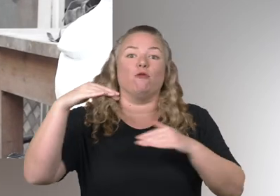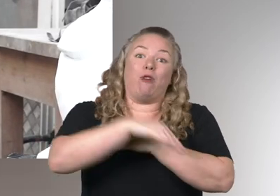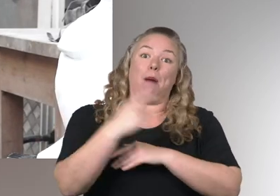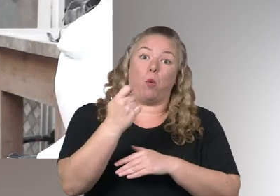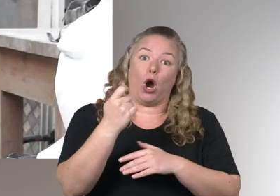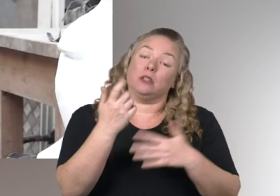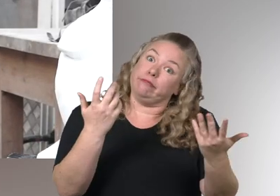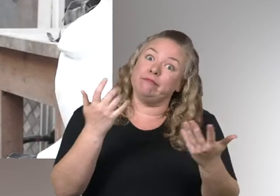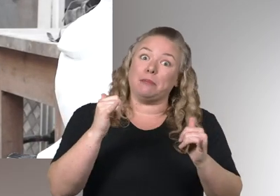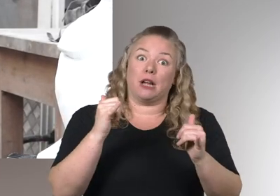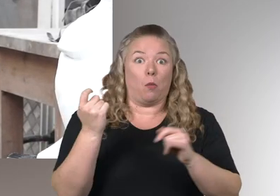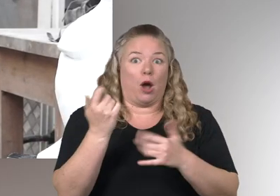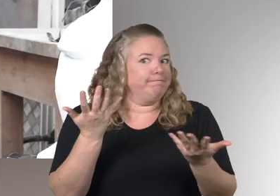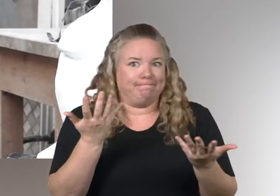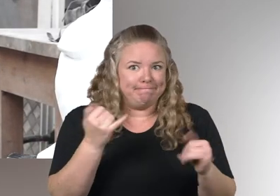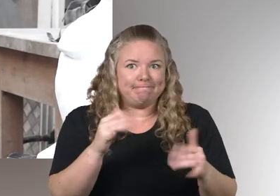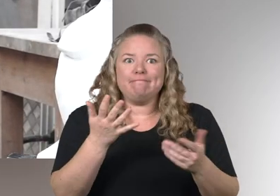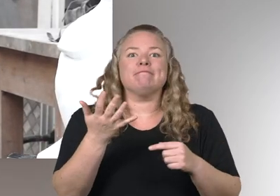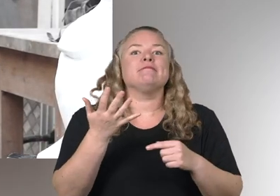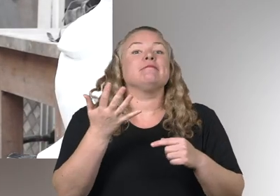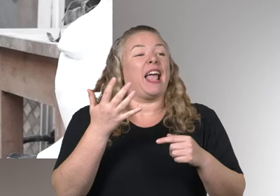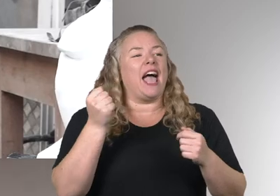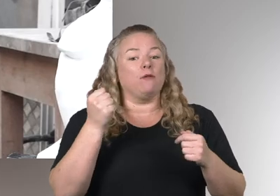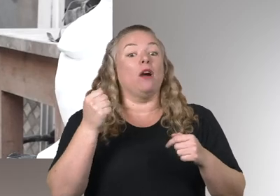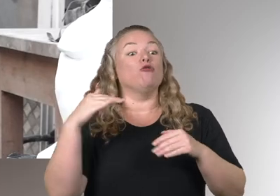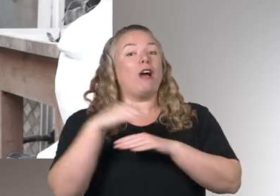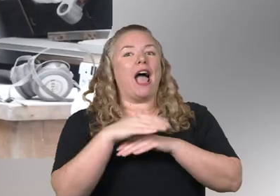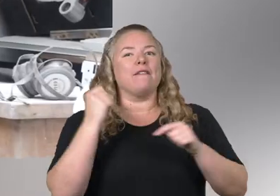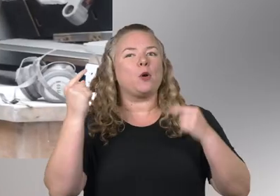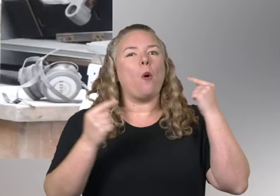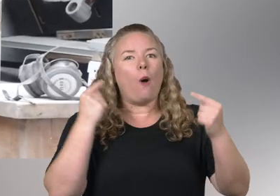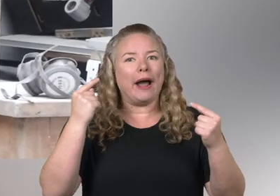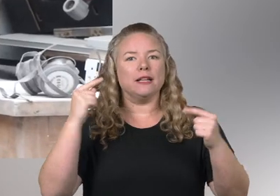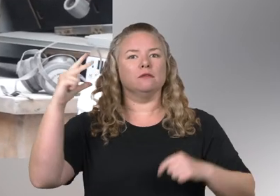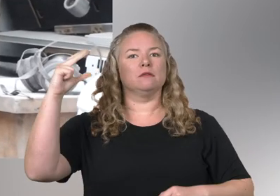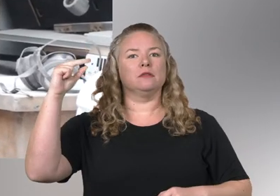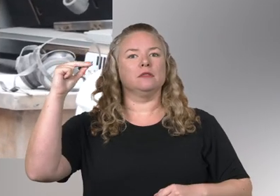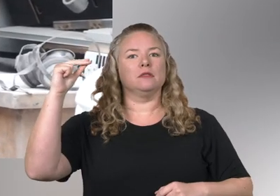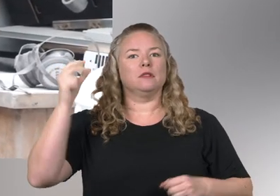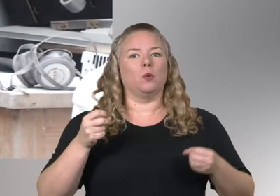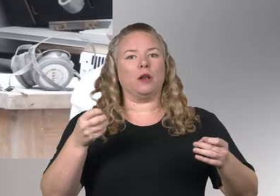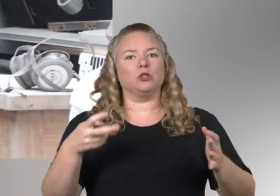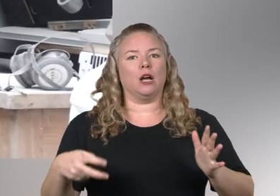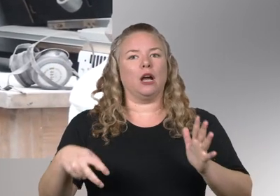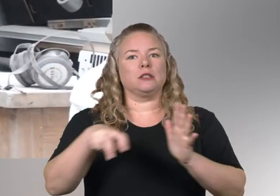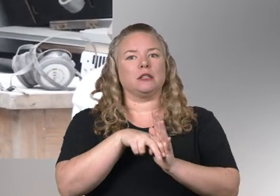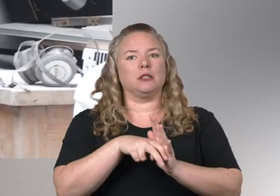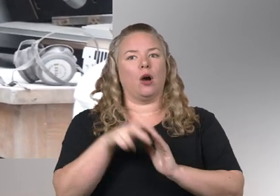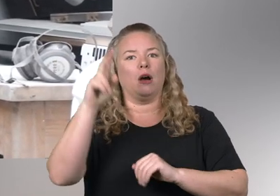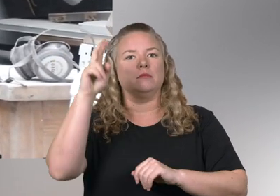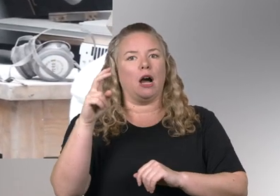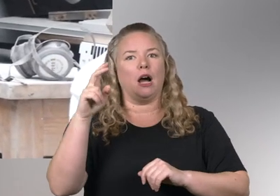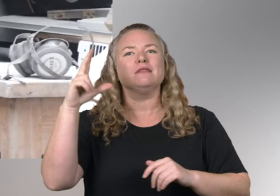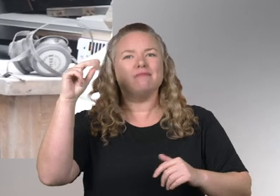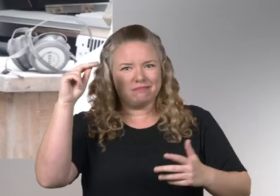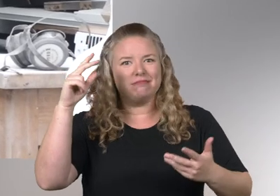ramp, if it works, because often it doesn't, and it makes this noise, and then there's a disjointed voice saying, you know, wheelchair